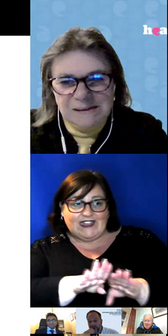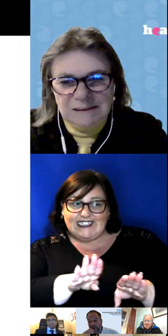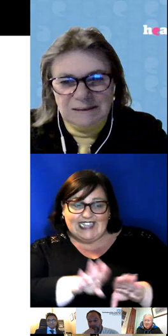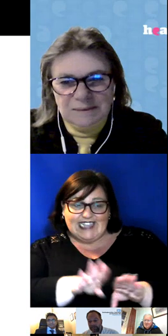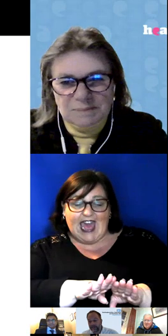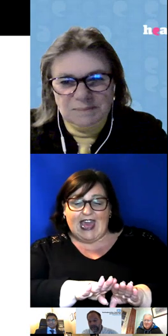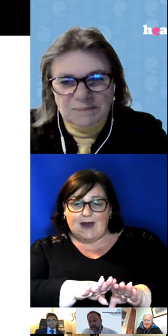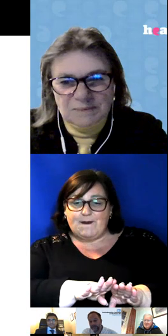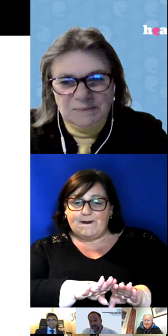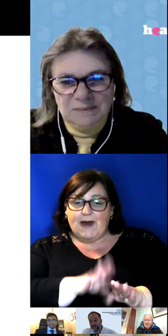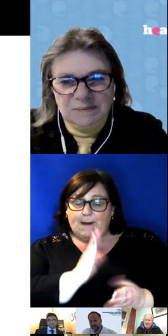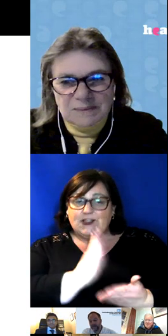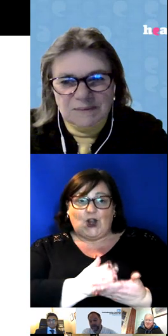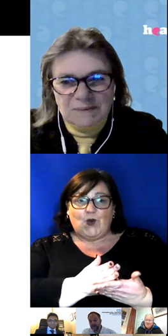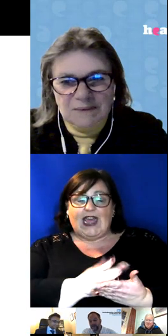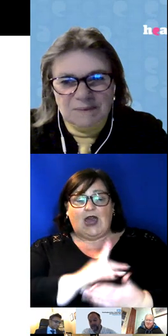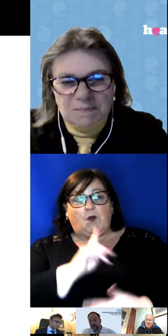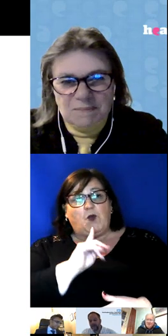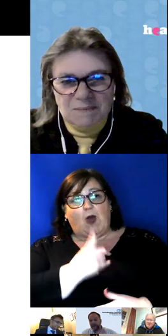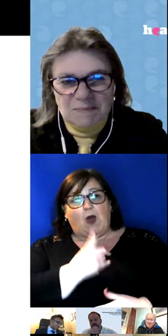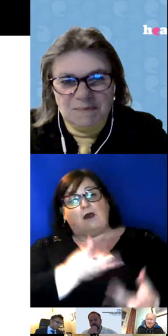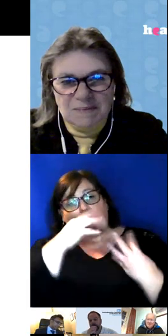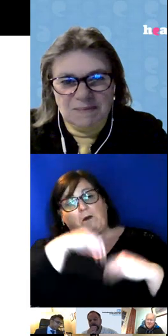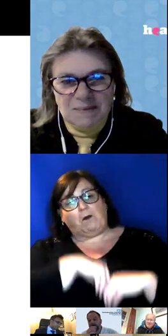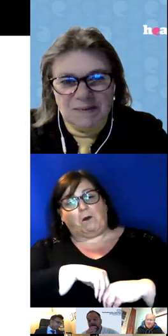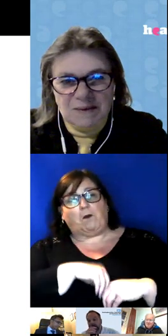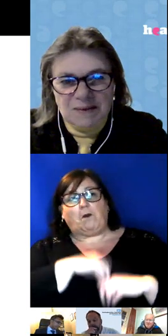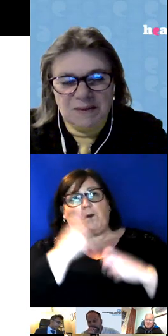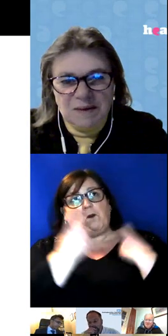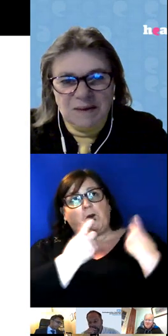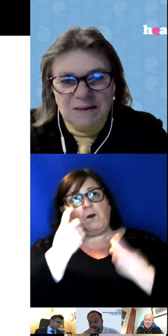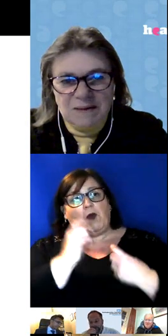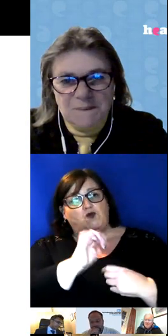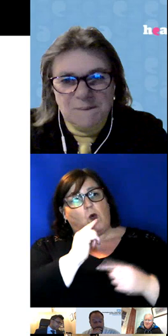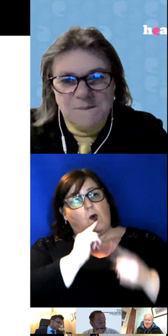And absolutely, we'll take that into account as we try to think it through.